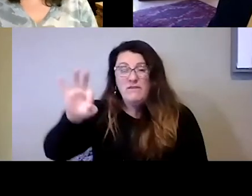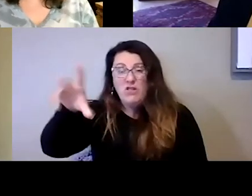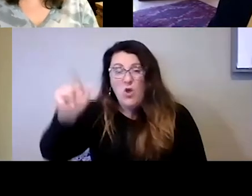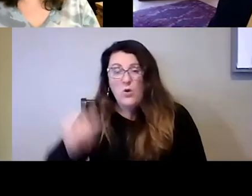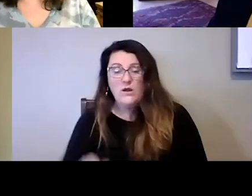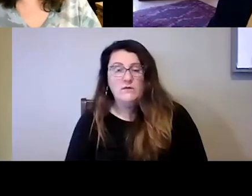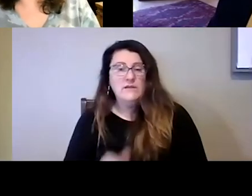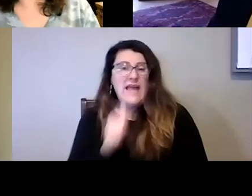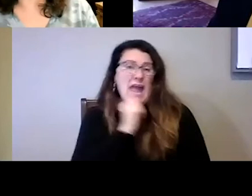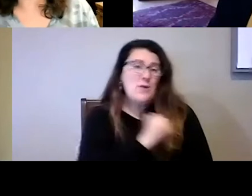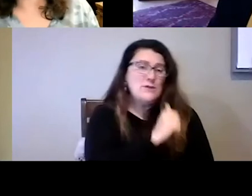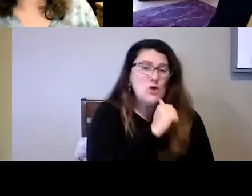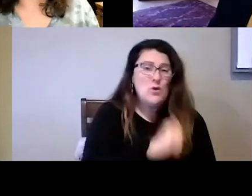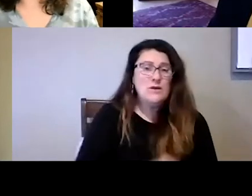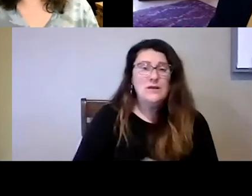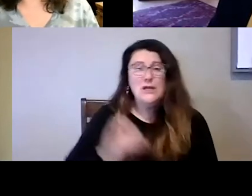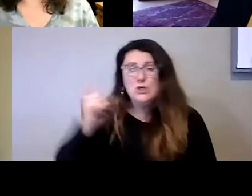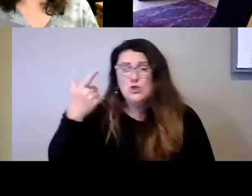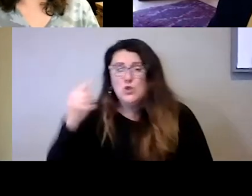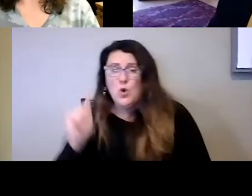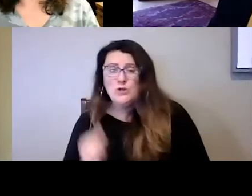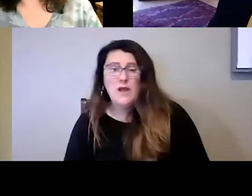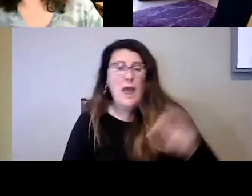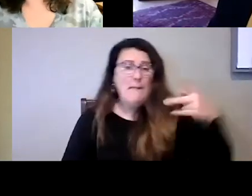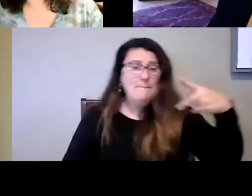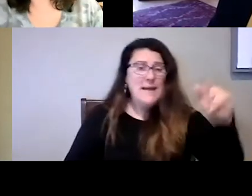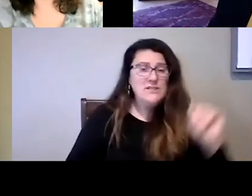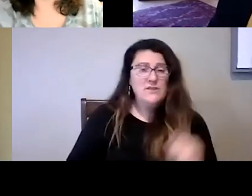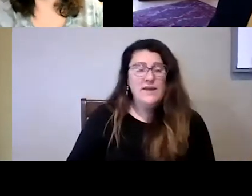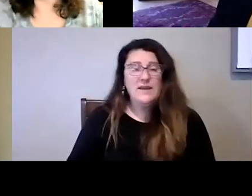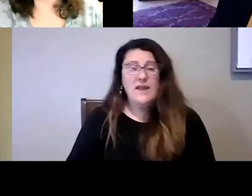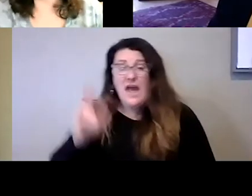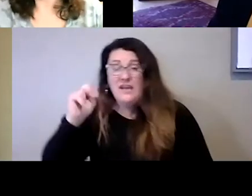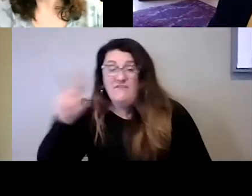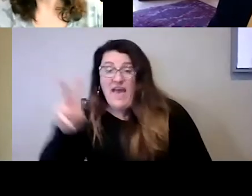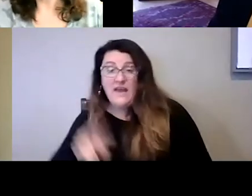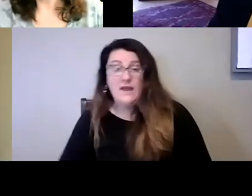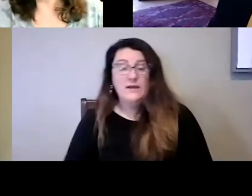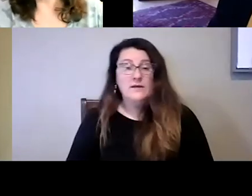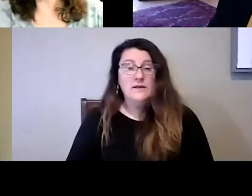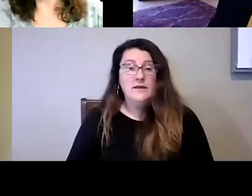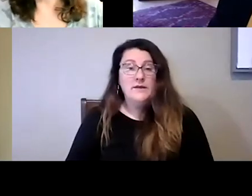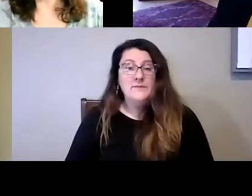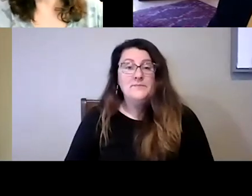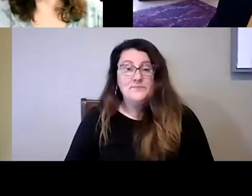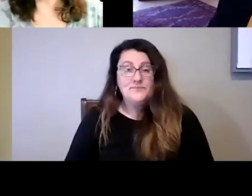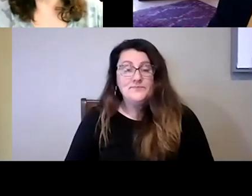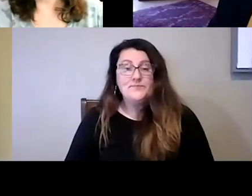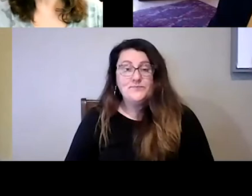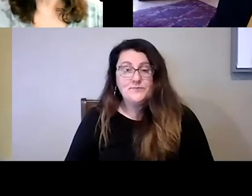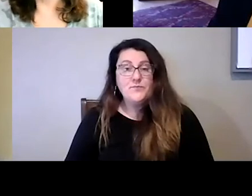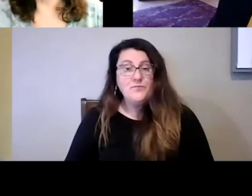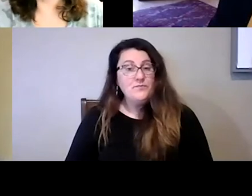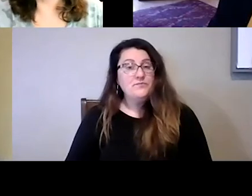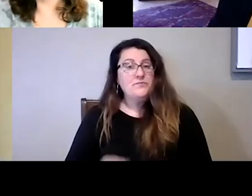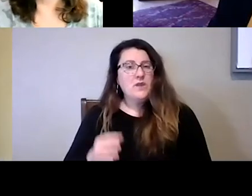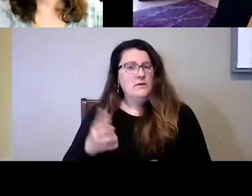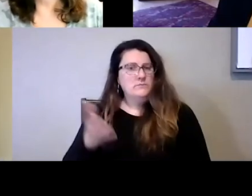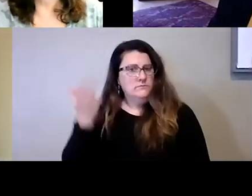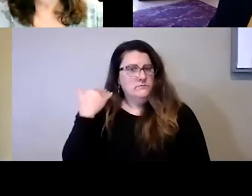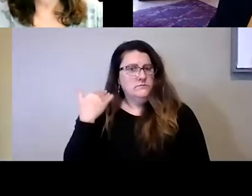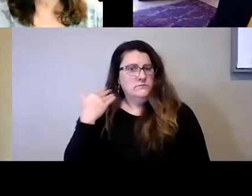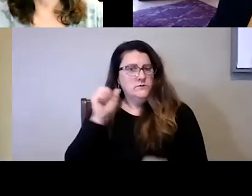of Arizona. They hit the streets of Georgia, Pennsylvania, and Nevada, right? And, we early on worked